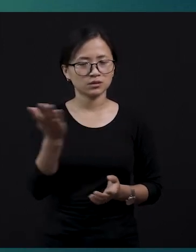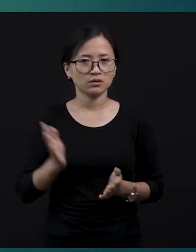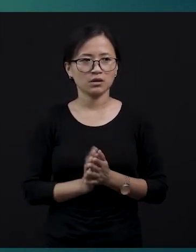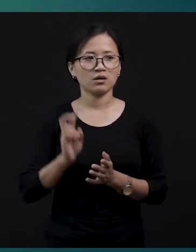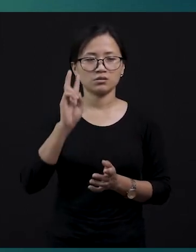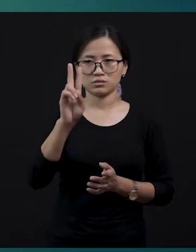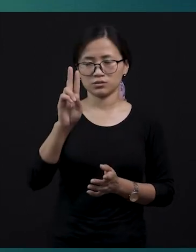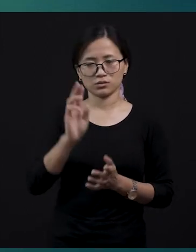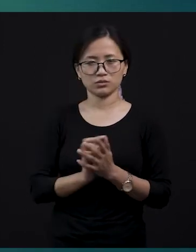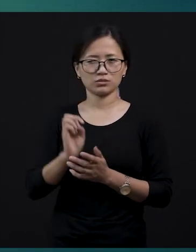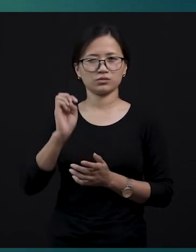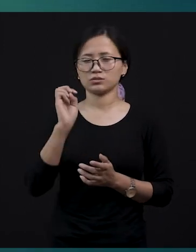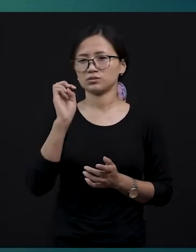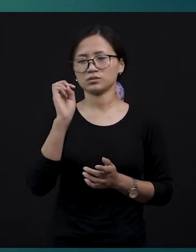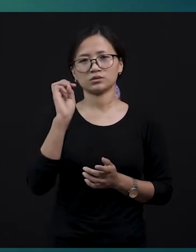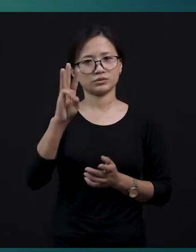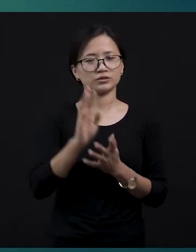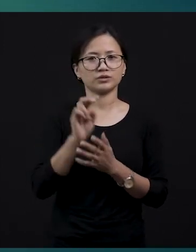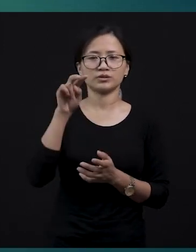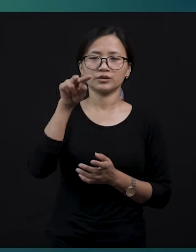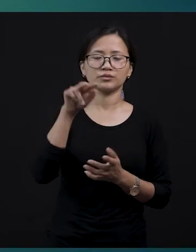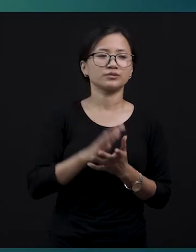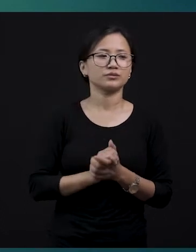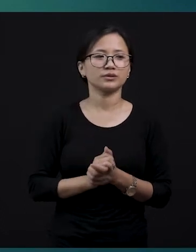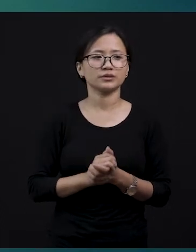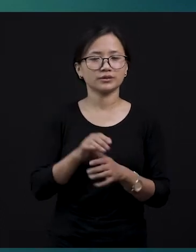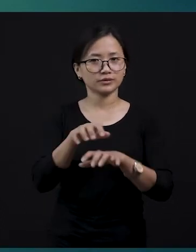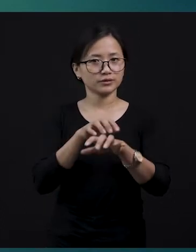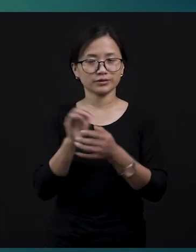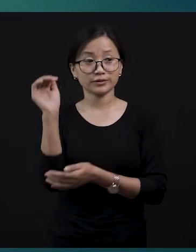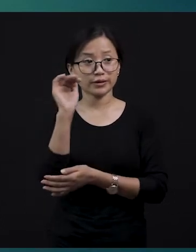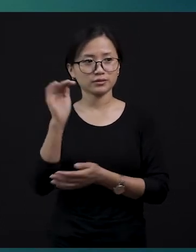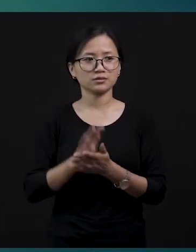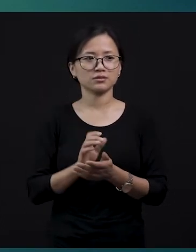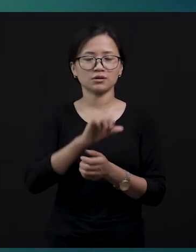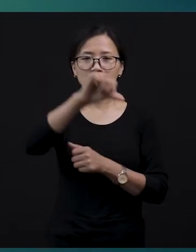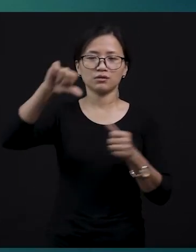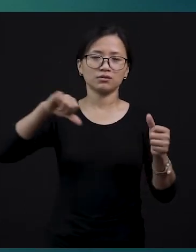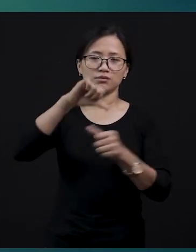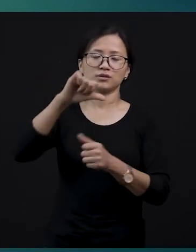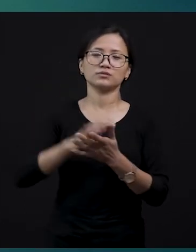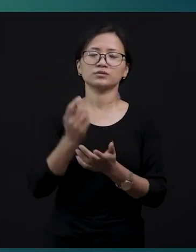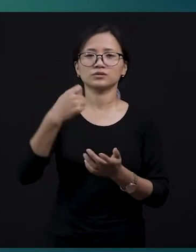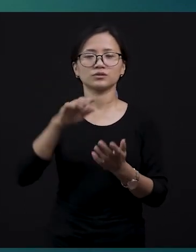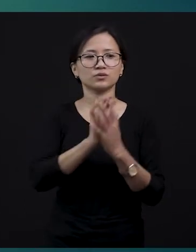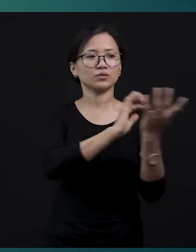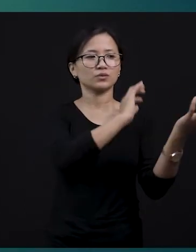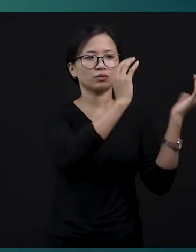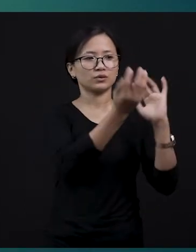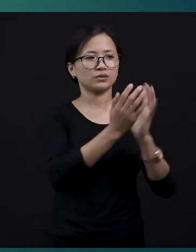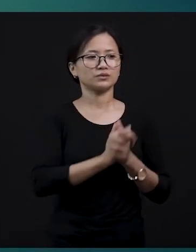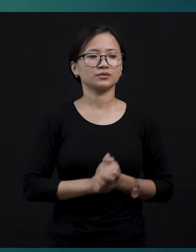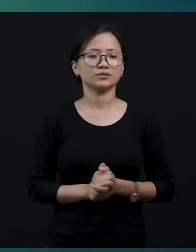more than 2,300 species of snakes around the world. What do you know? I think you can name only a